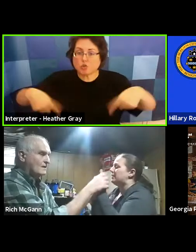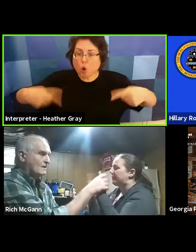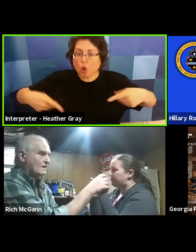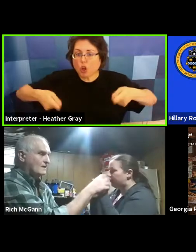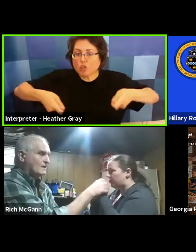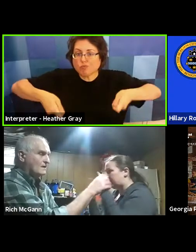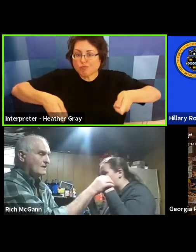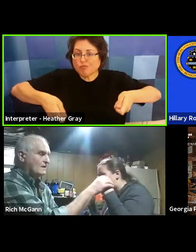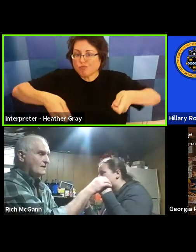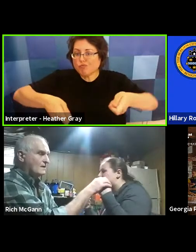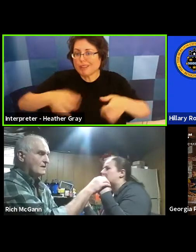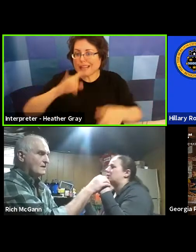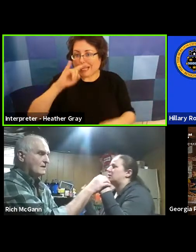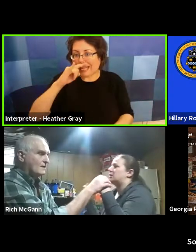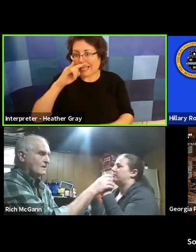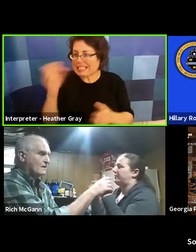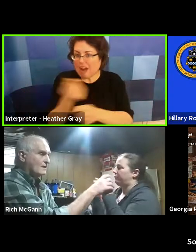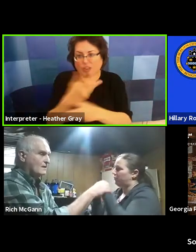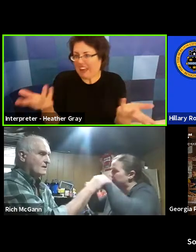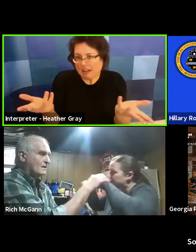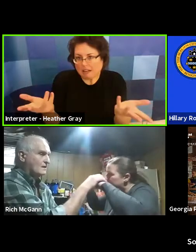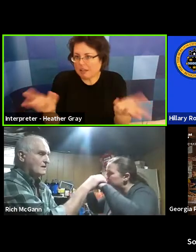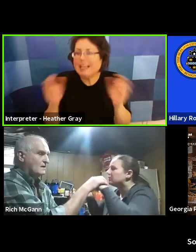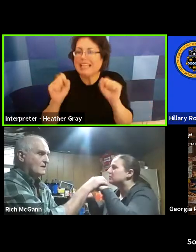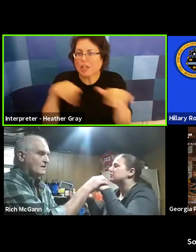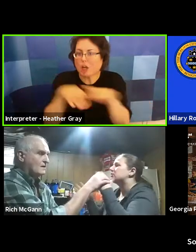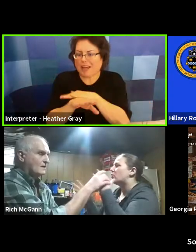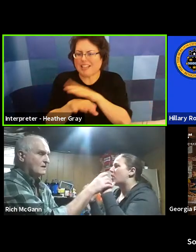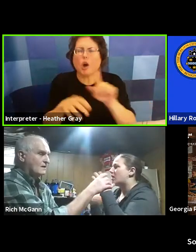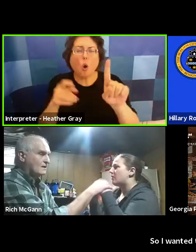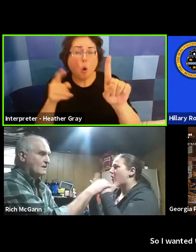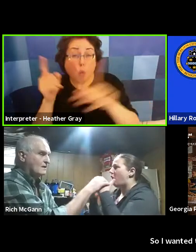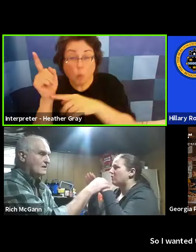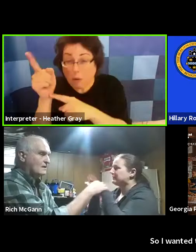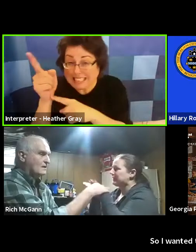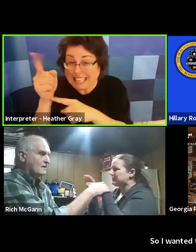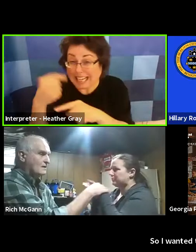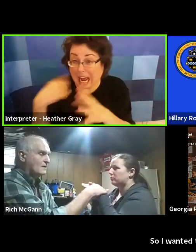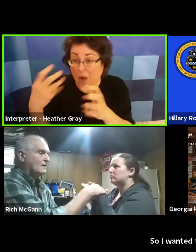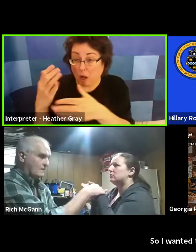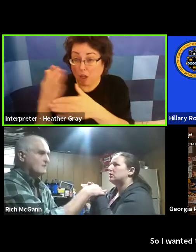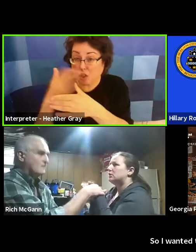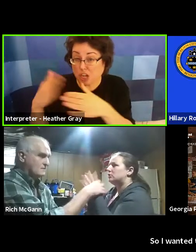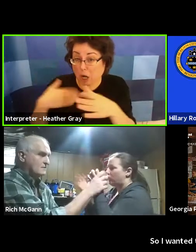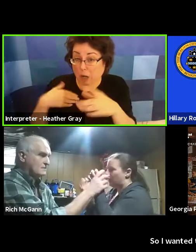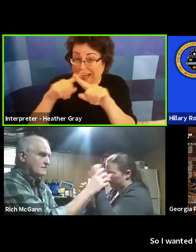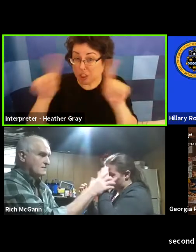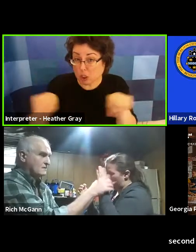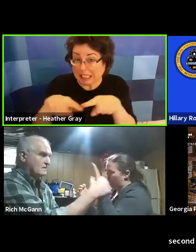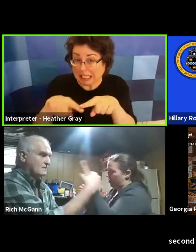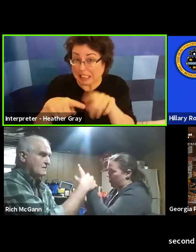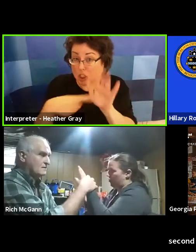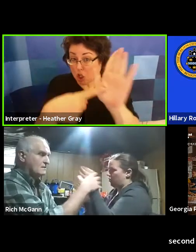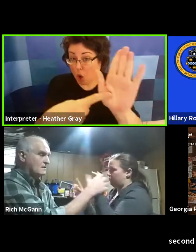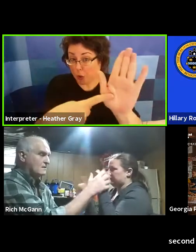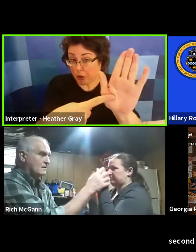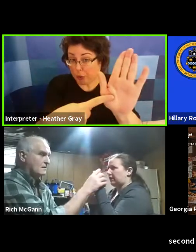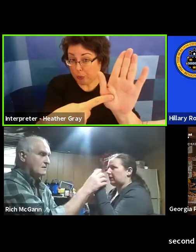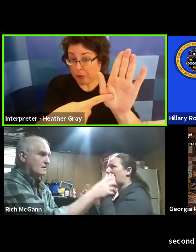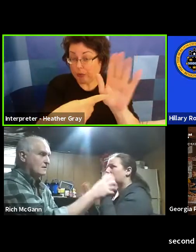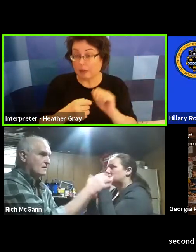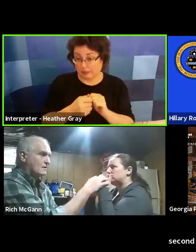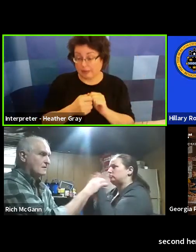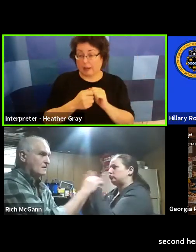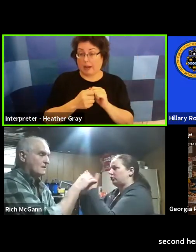to share with you my screen. So give me a second here so I can get this started up and I will show you